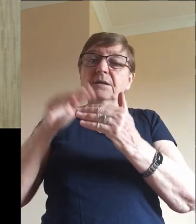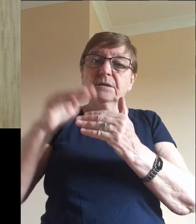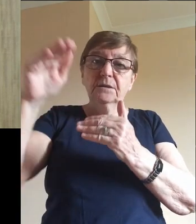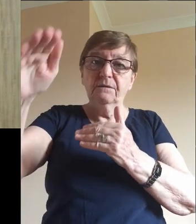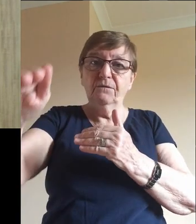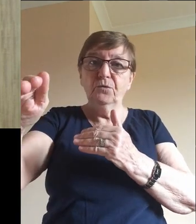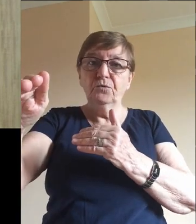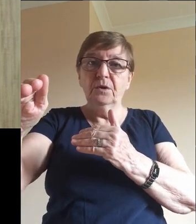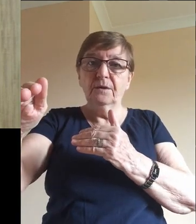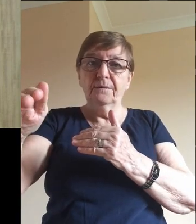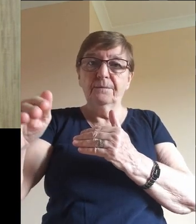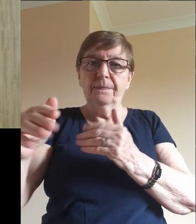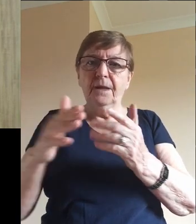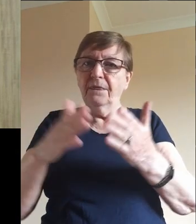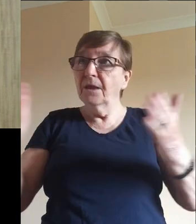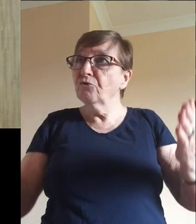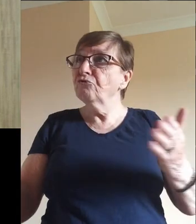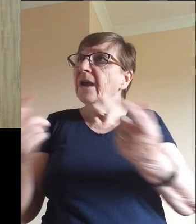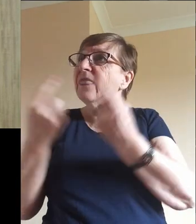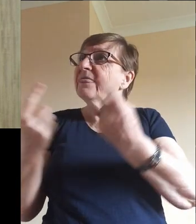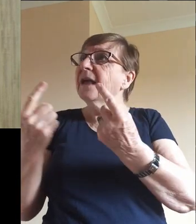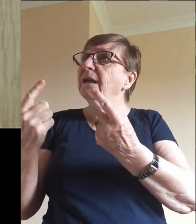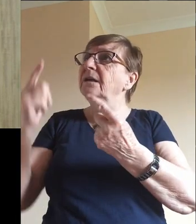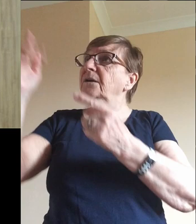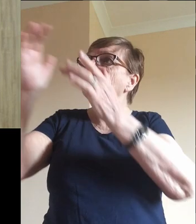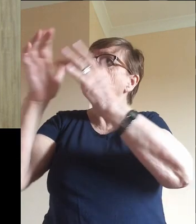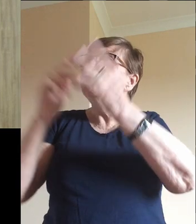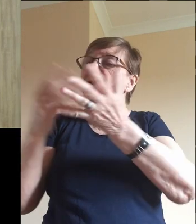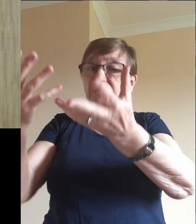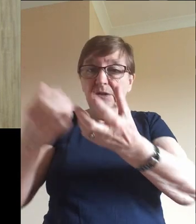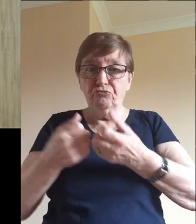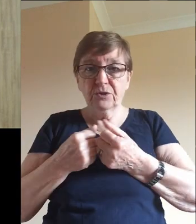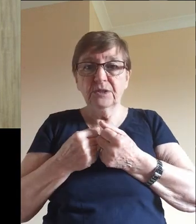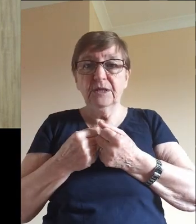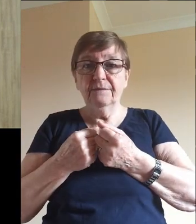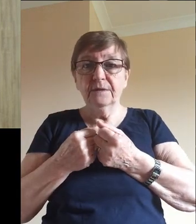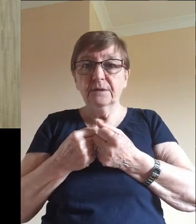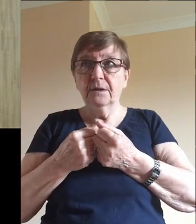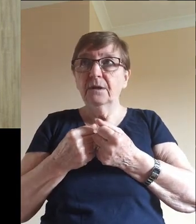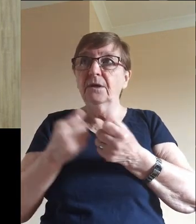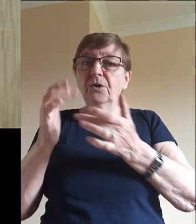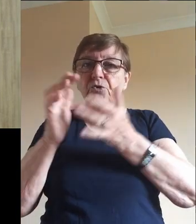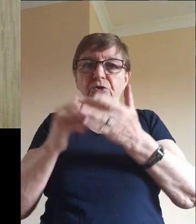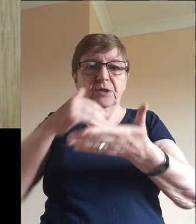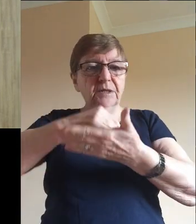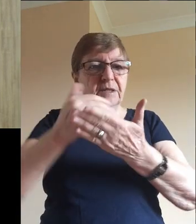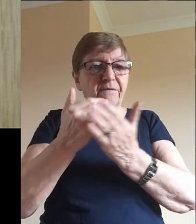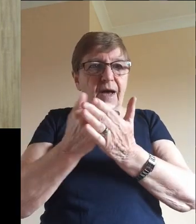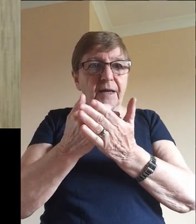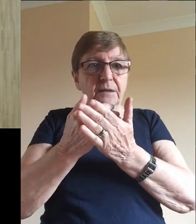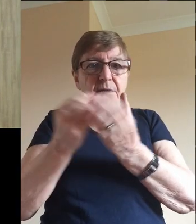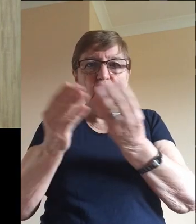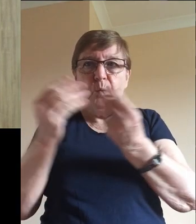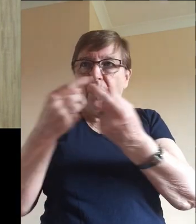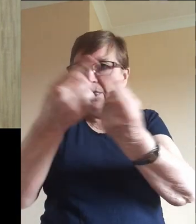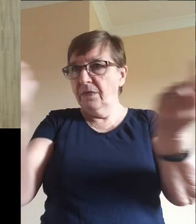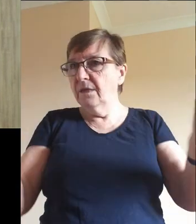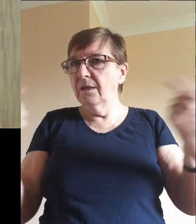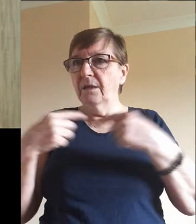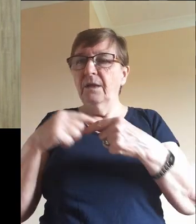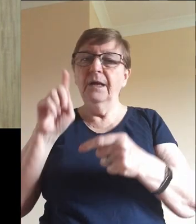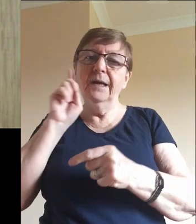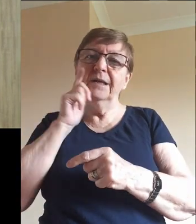And the great portion that Jesus gets, verse 12, he divides amongst